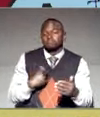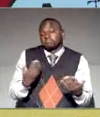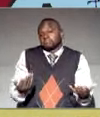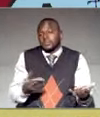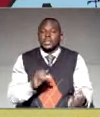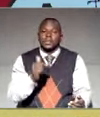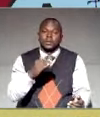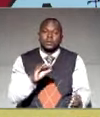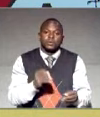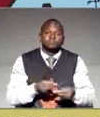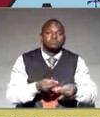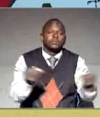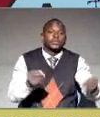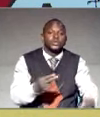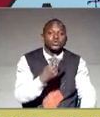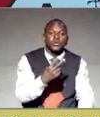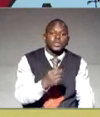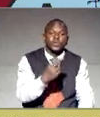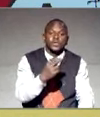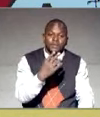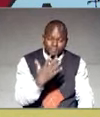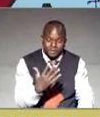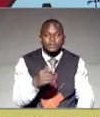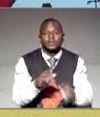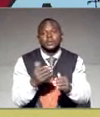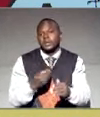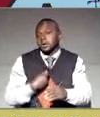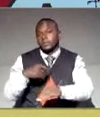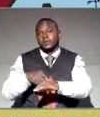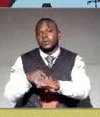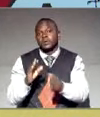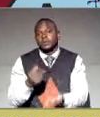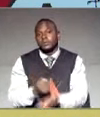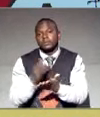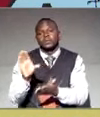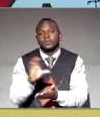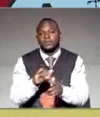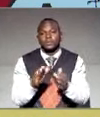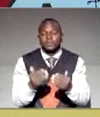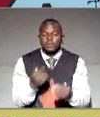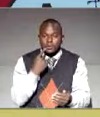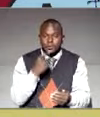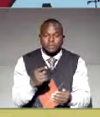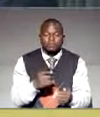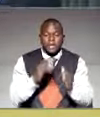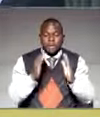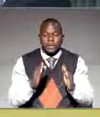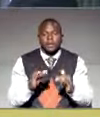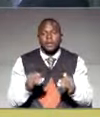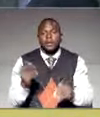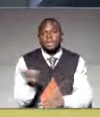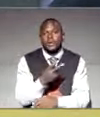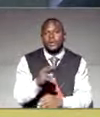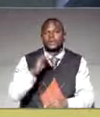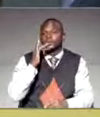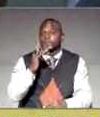AGOA's extension until 2025, there's still time to help firms leverage this trade preference. Both Speaker